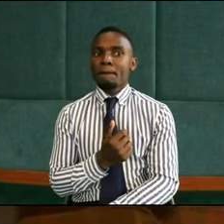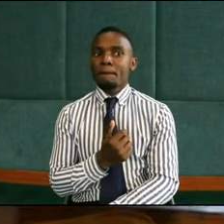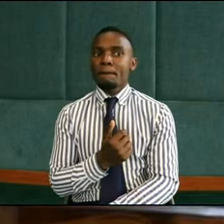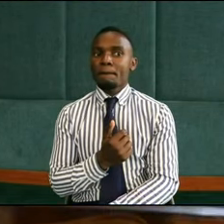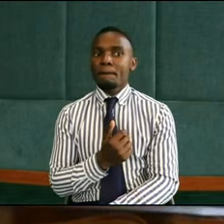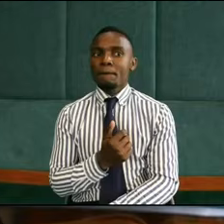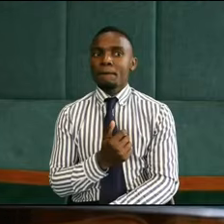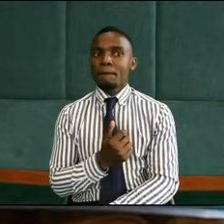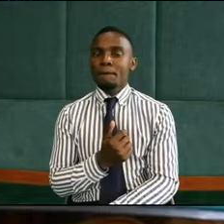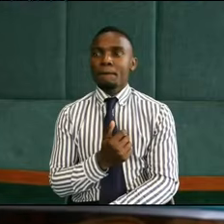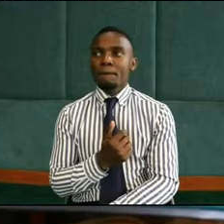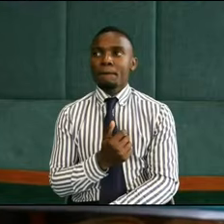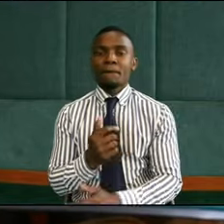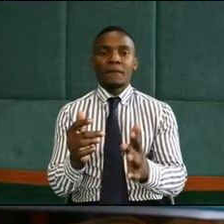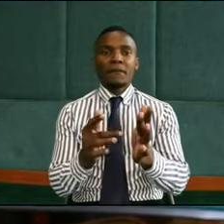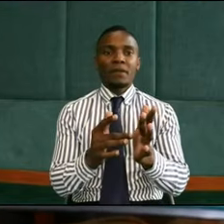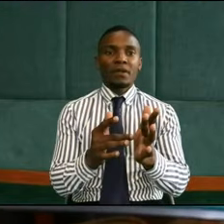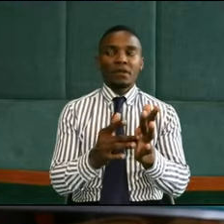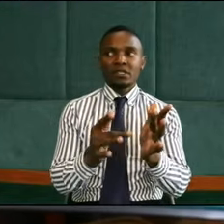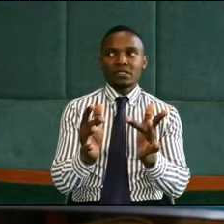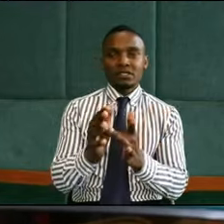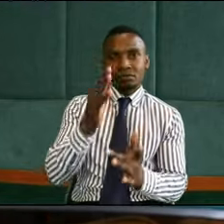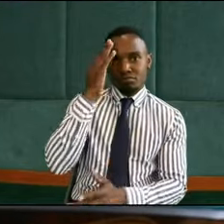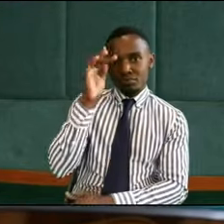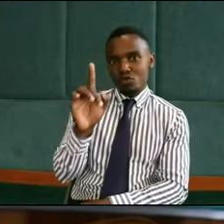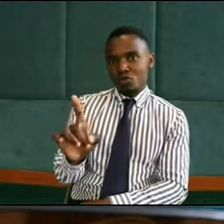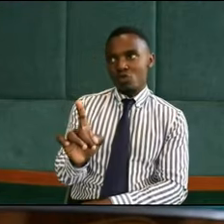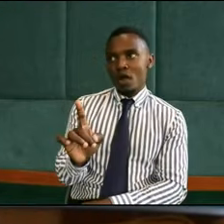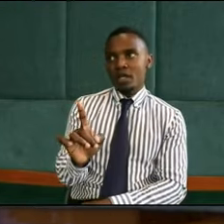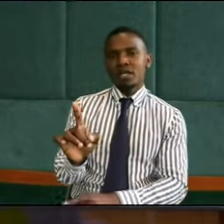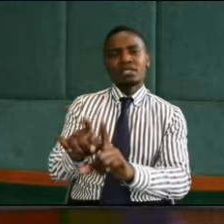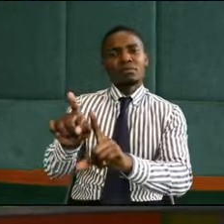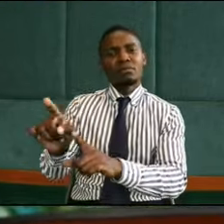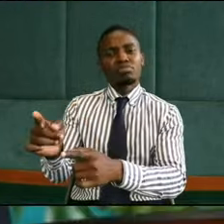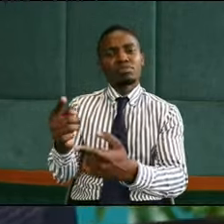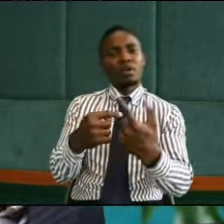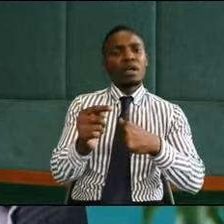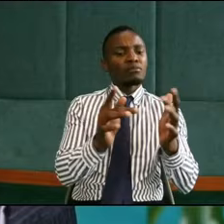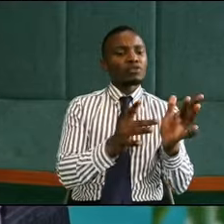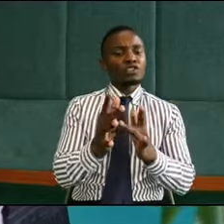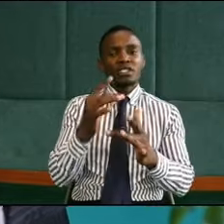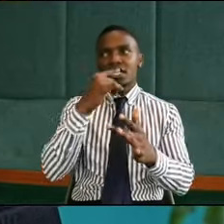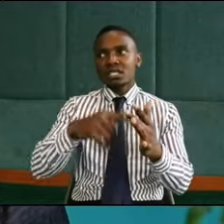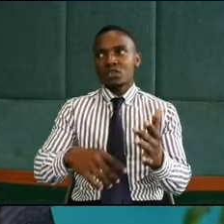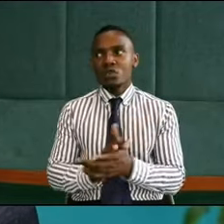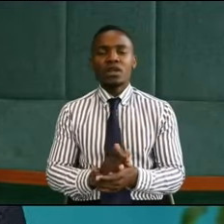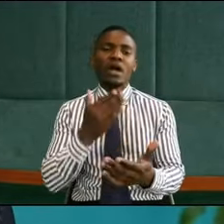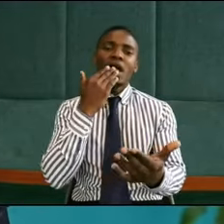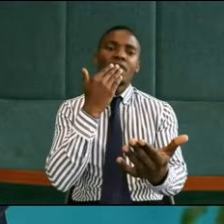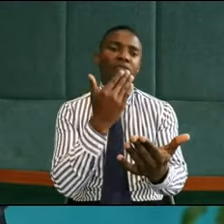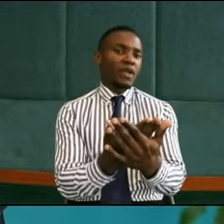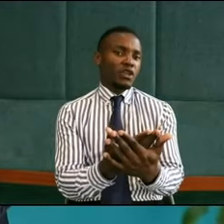And only one, and he was a Gentile, a Samaritan, who went to Jesus and said, thank you, Master. Thank